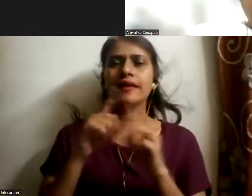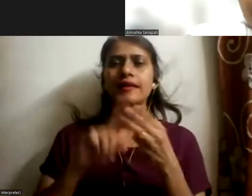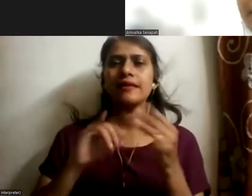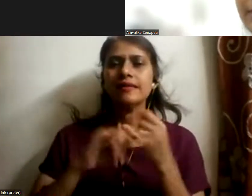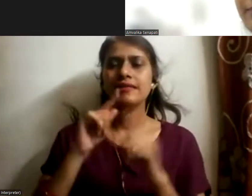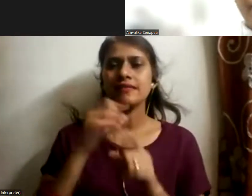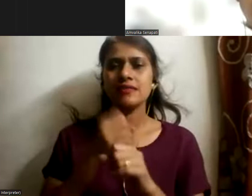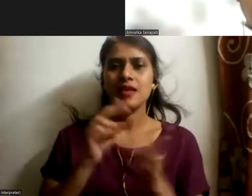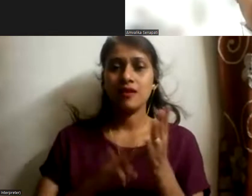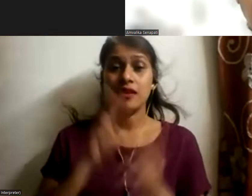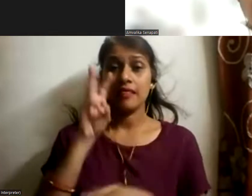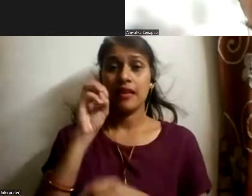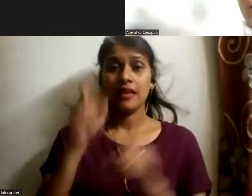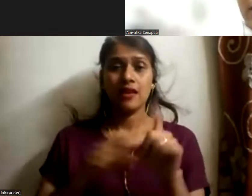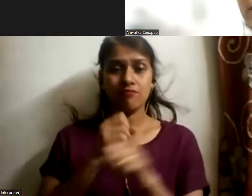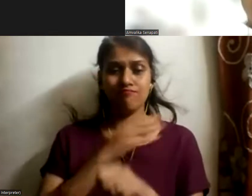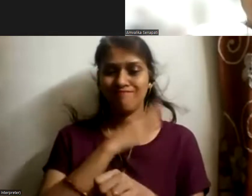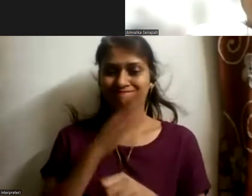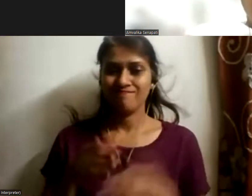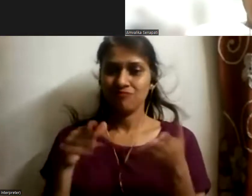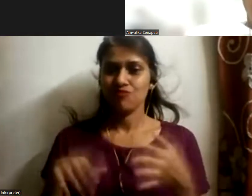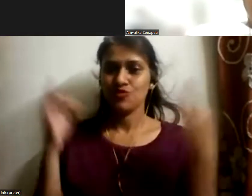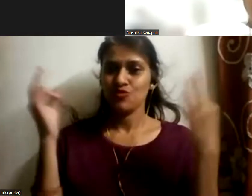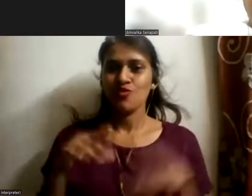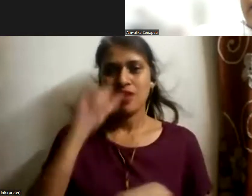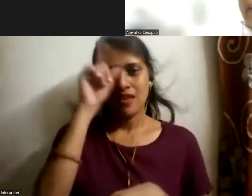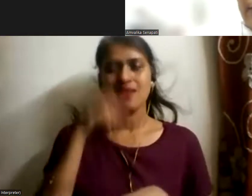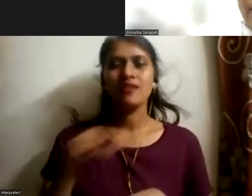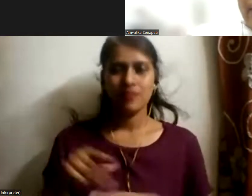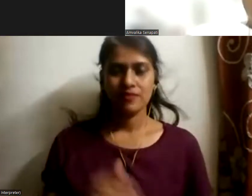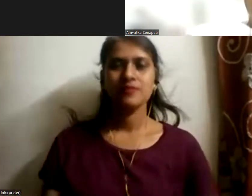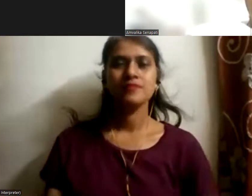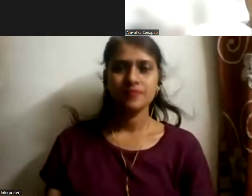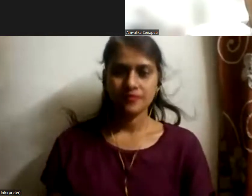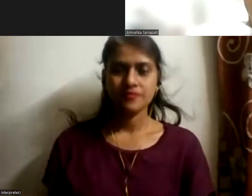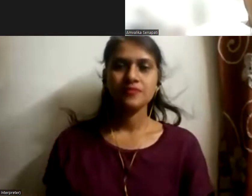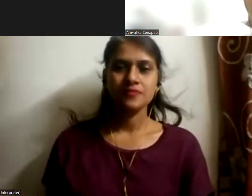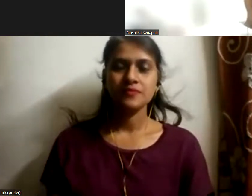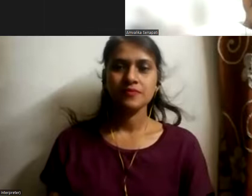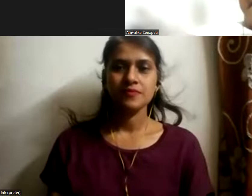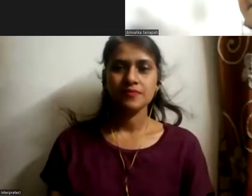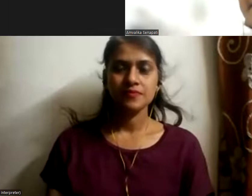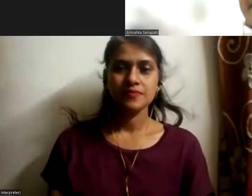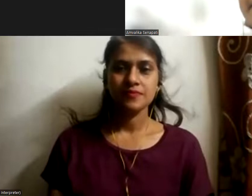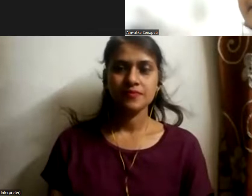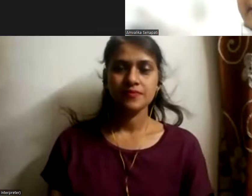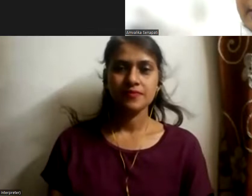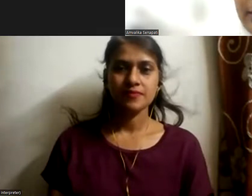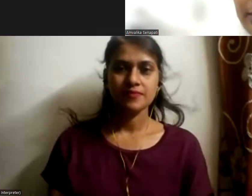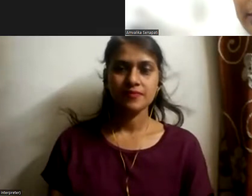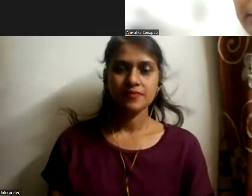old concept and very new in India, 2-3 decades in the world and very new in India.